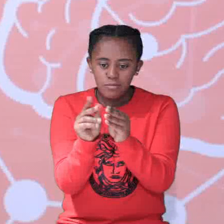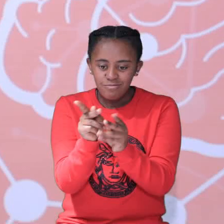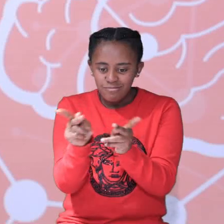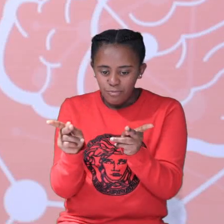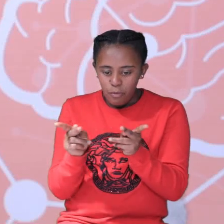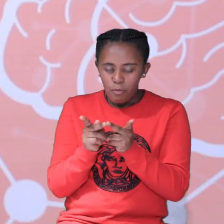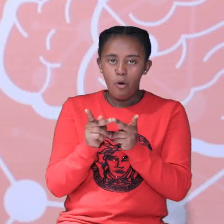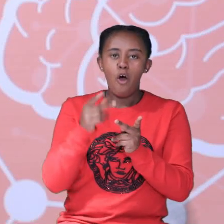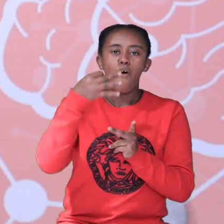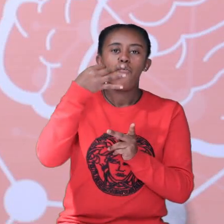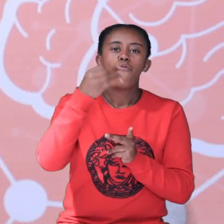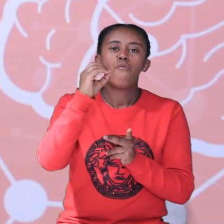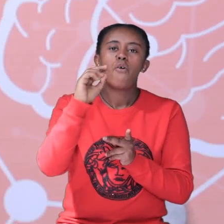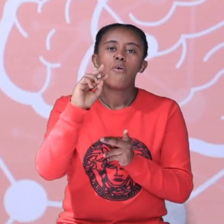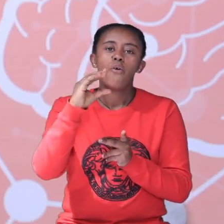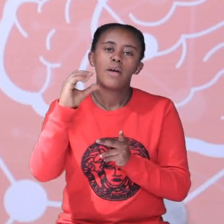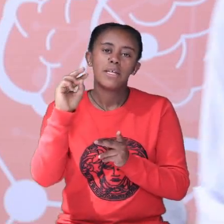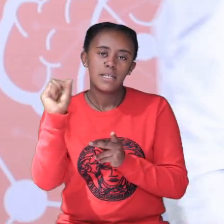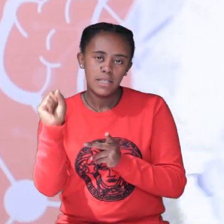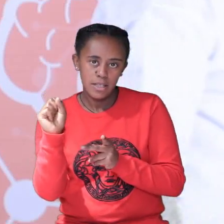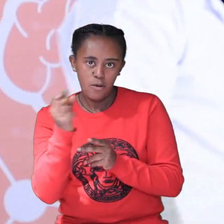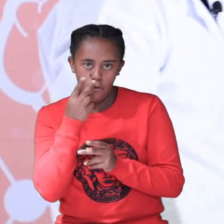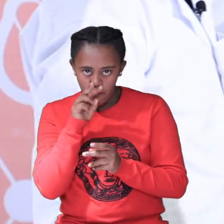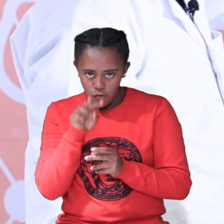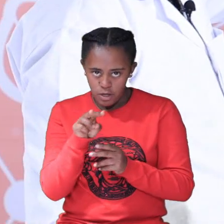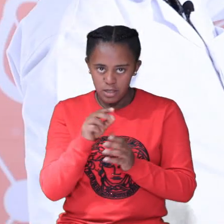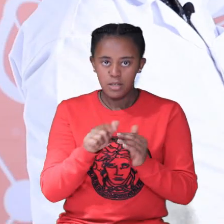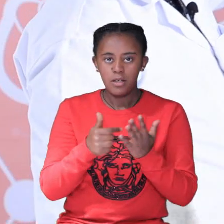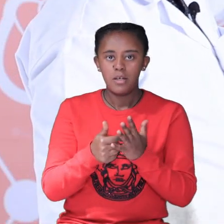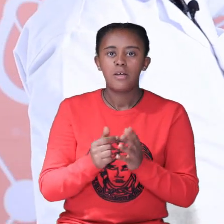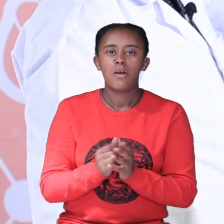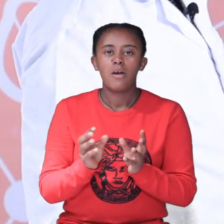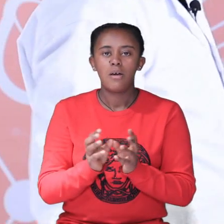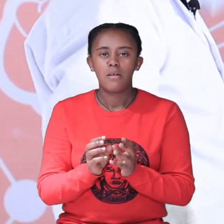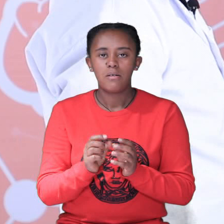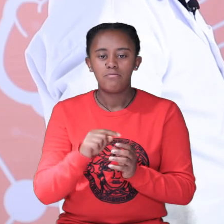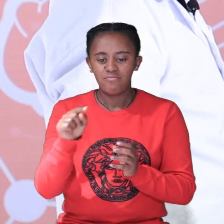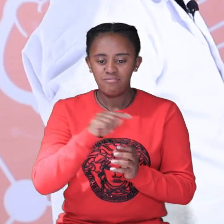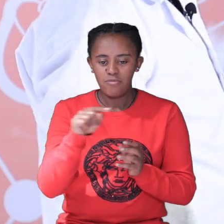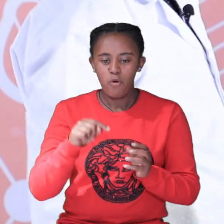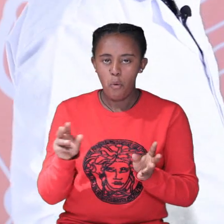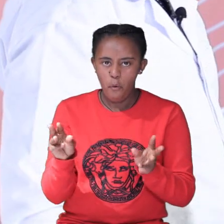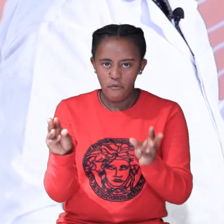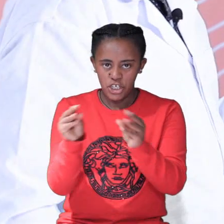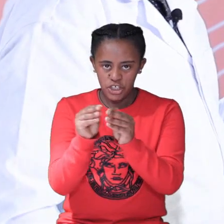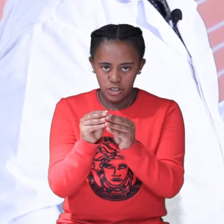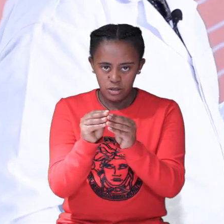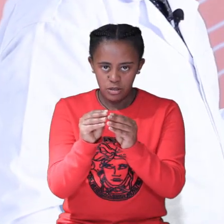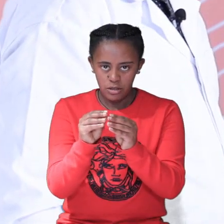the collection of this converging beam is called converging beam.